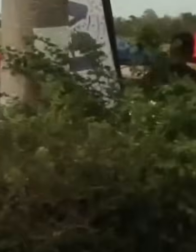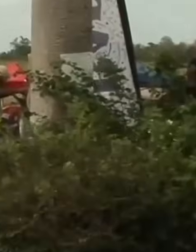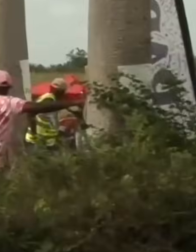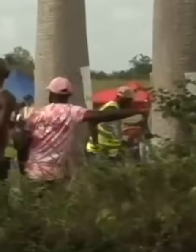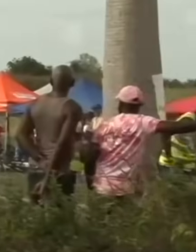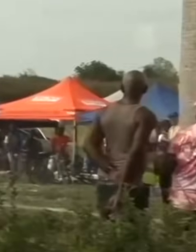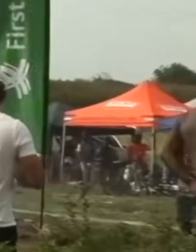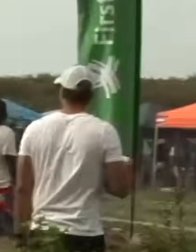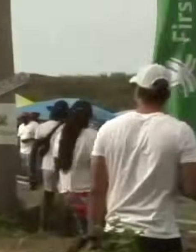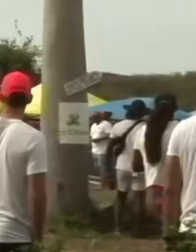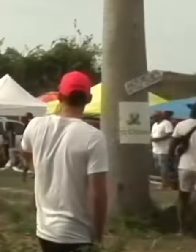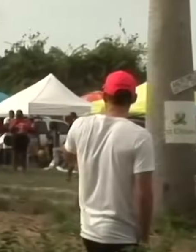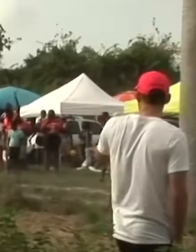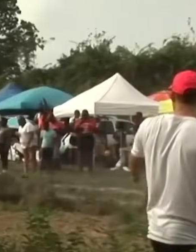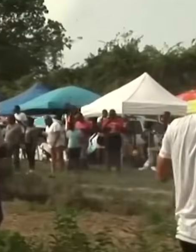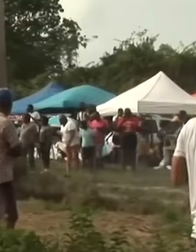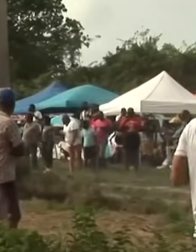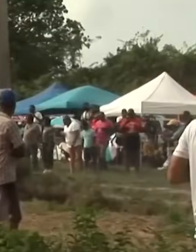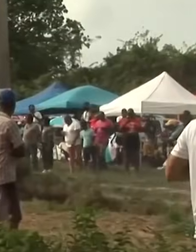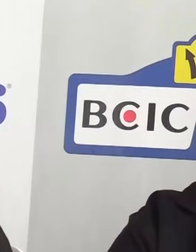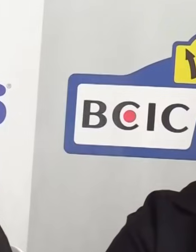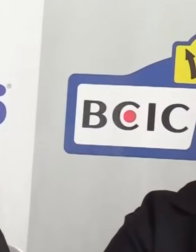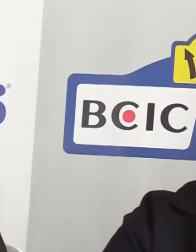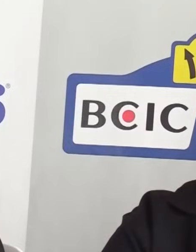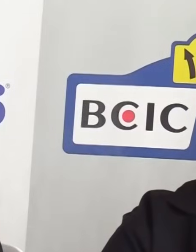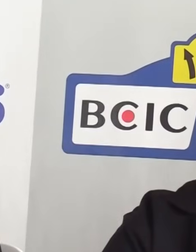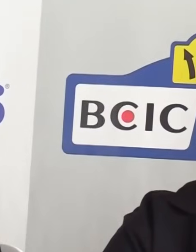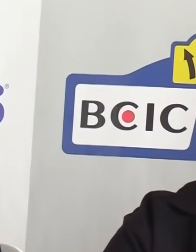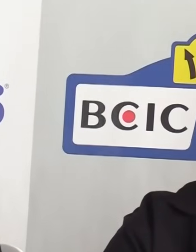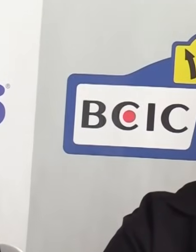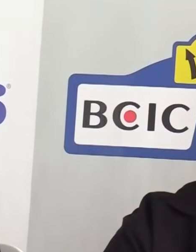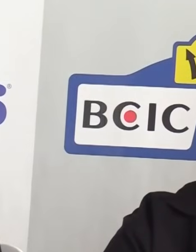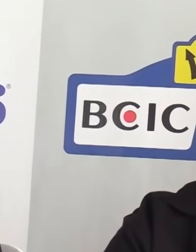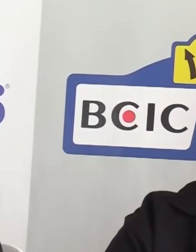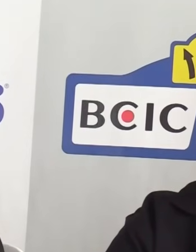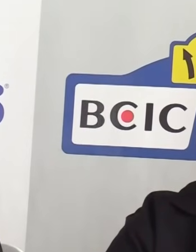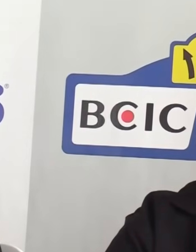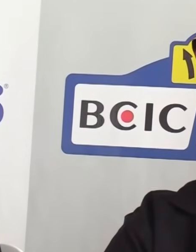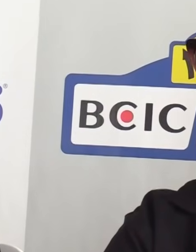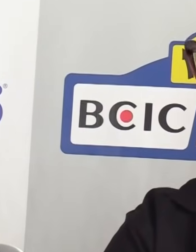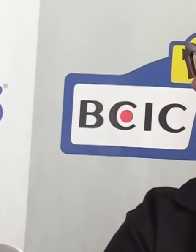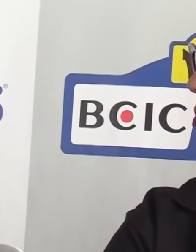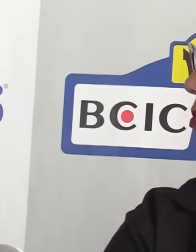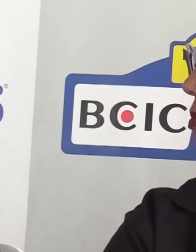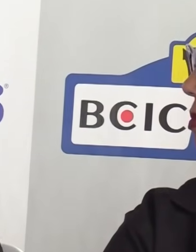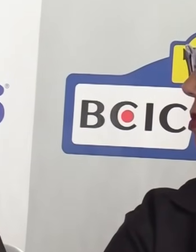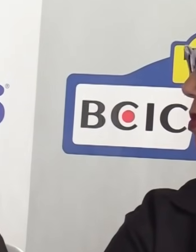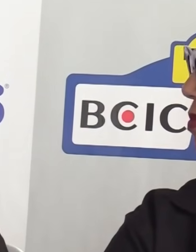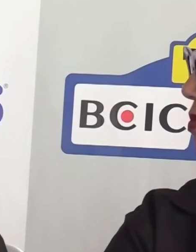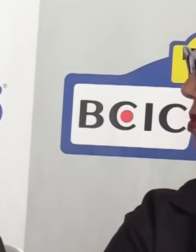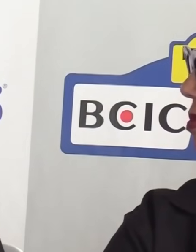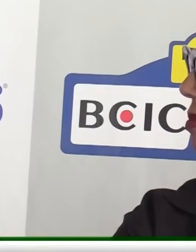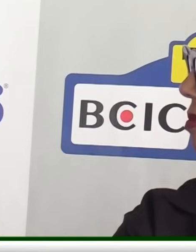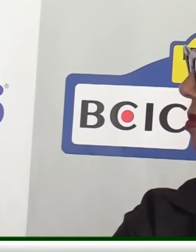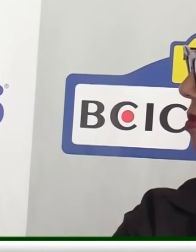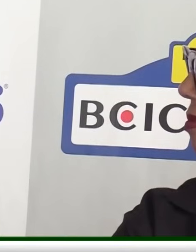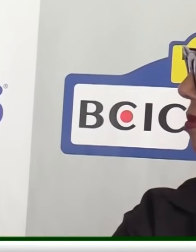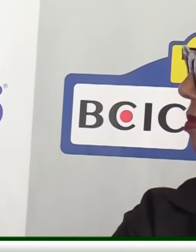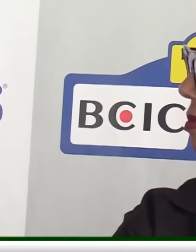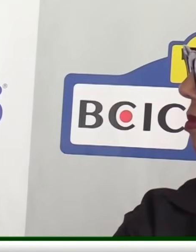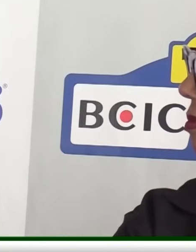and support to motorsports as unique. The rally isn't just about racing, it's also about performance, just like we